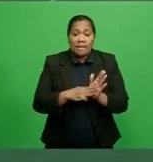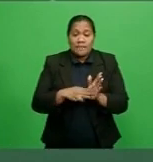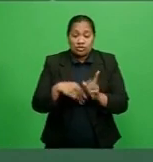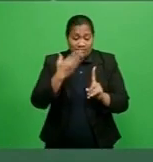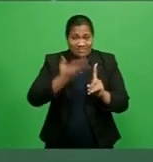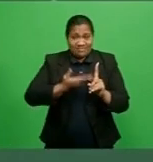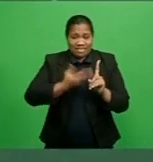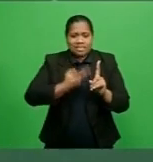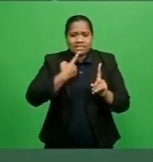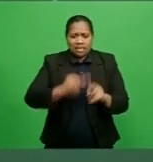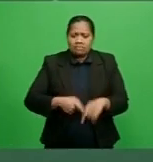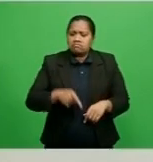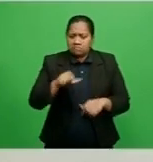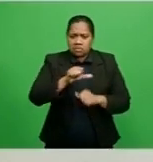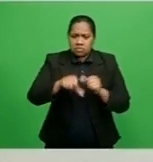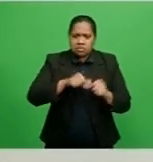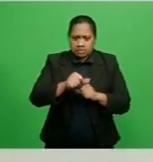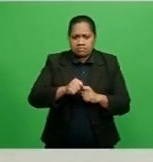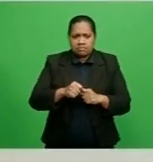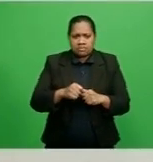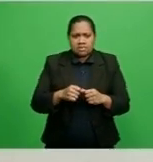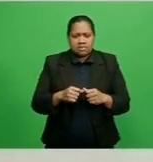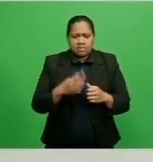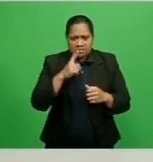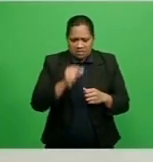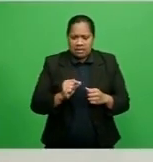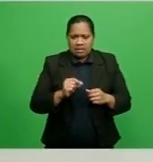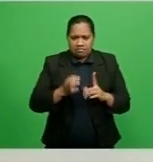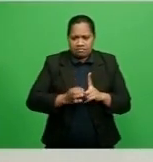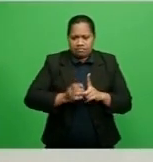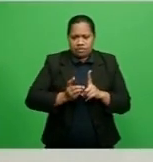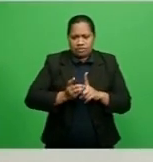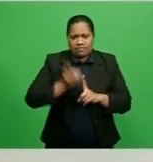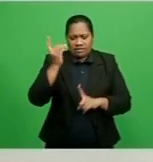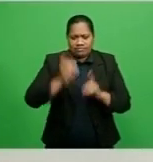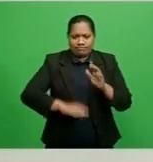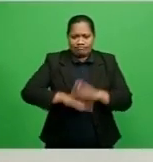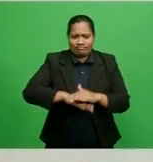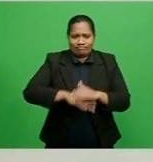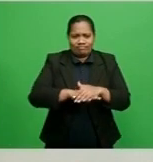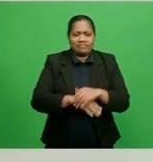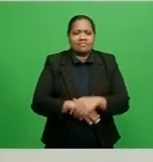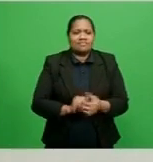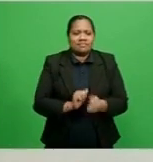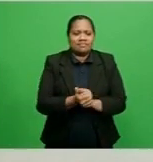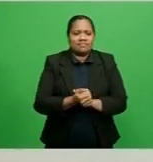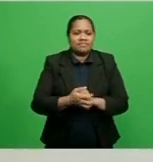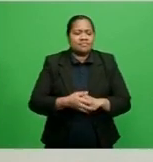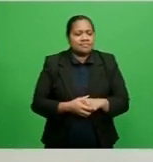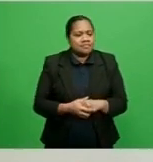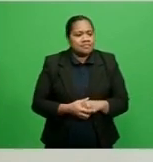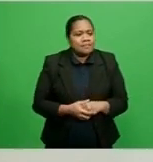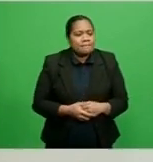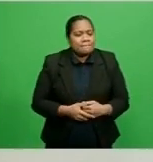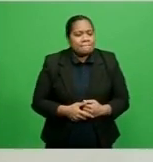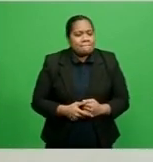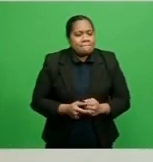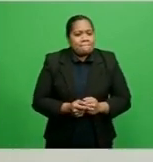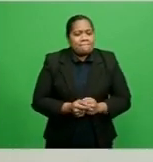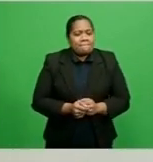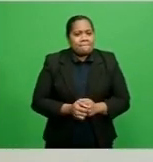is keen to develop futsal. FIGFA is placing a lot of emphasis on futsal